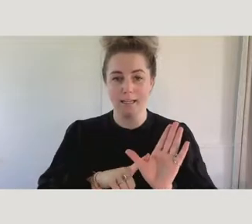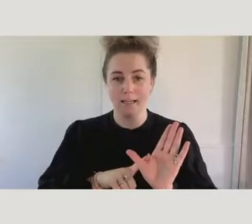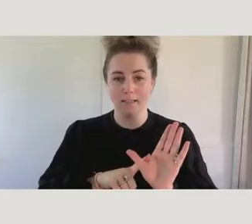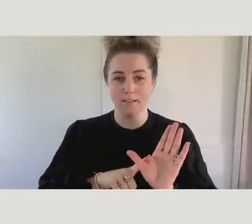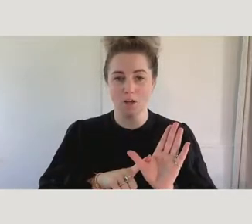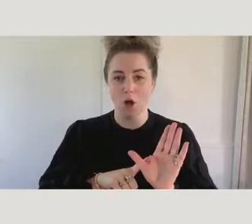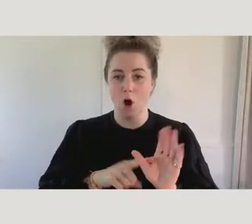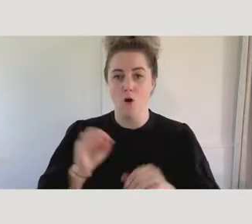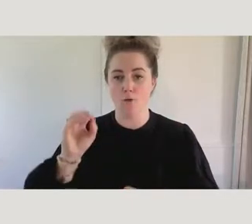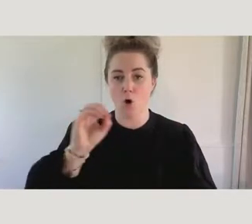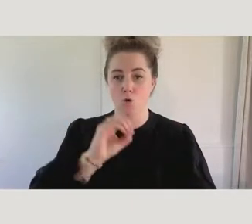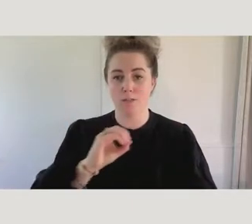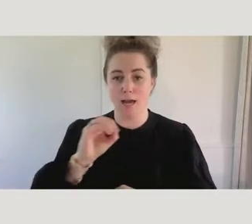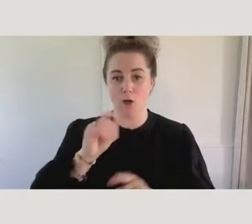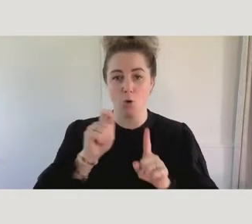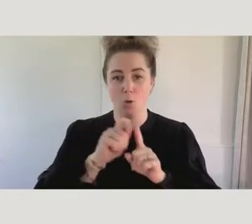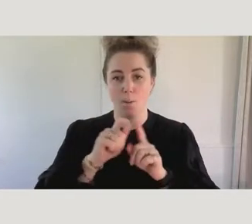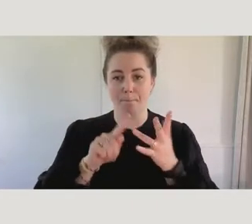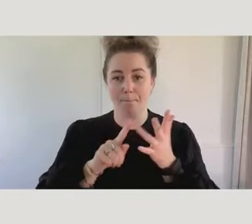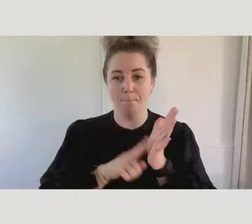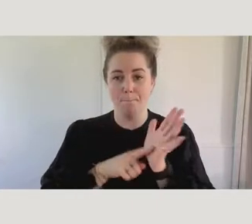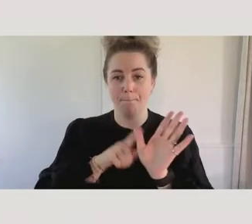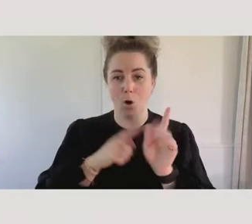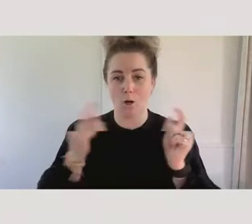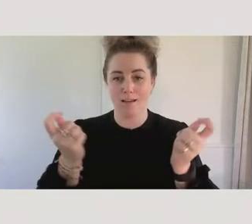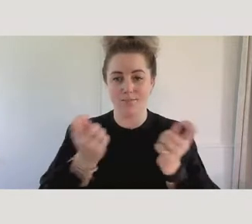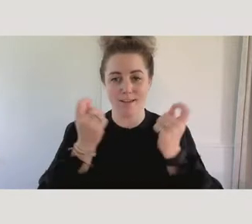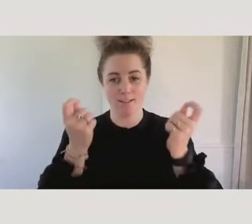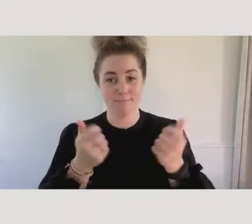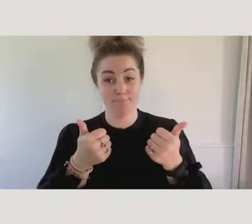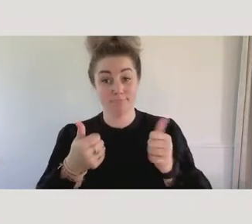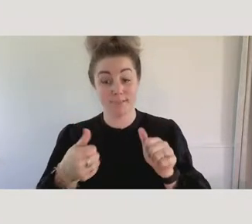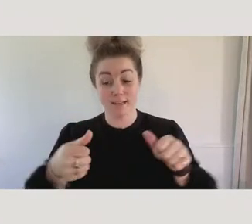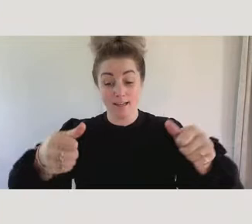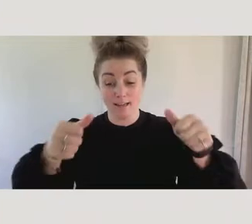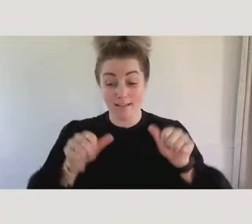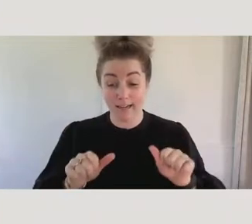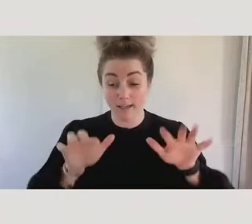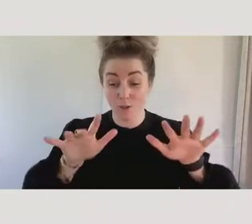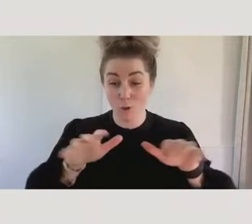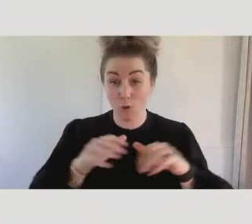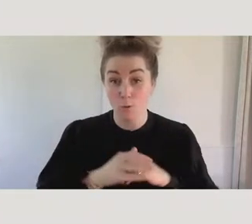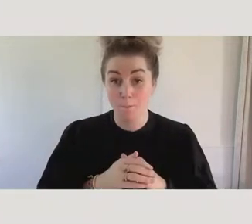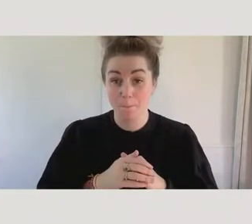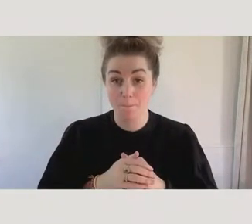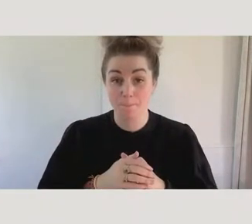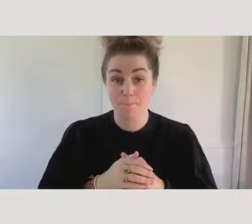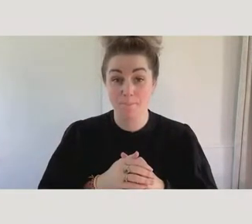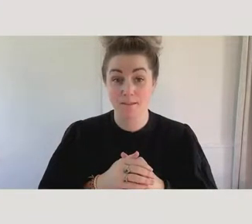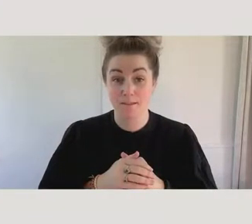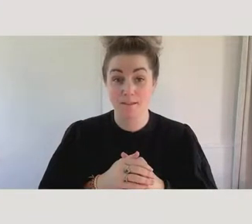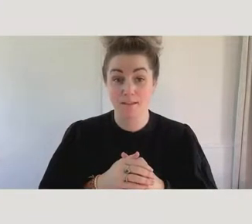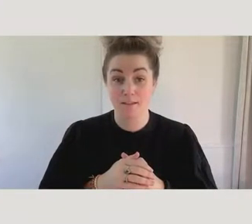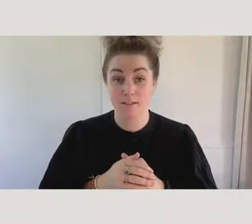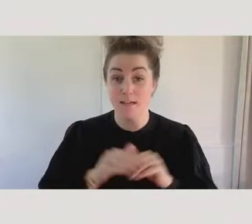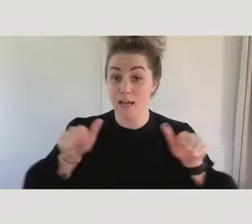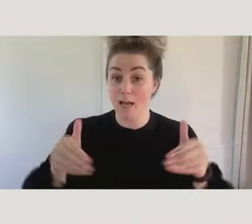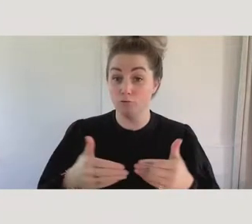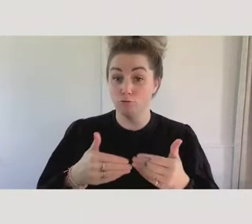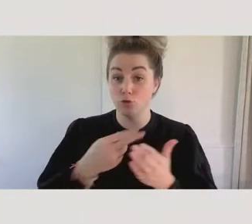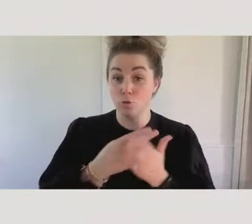polyfest yle next up on our list ladies and gentlemen we'd like to introduce you to an artist